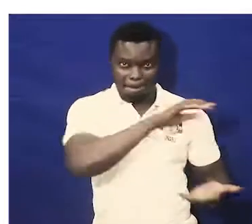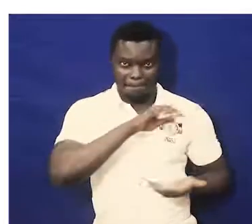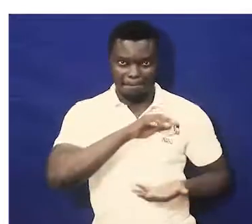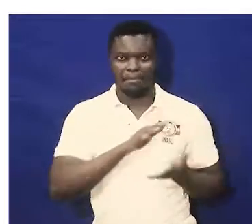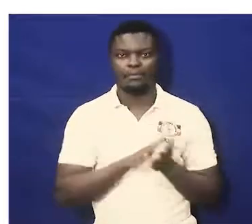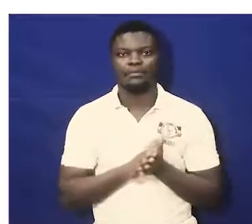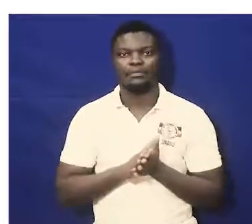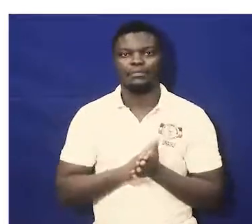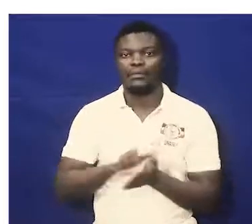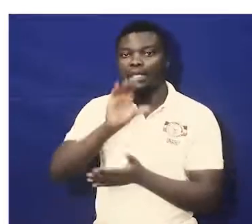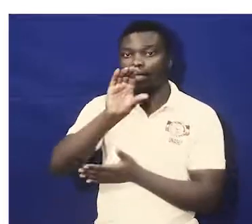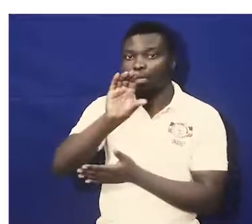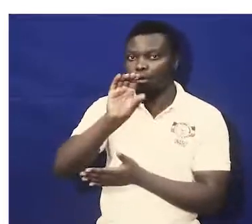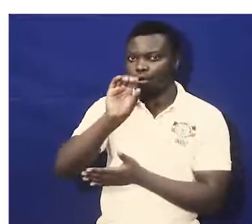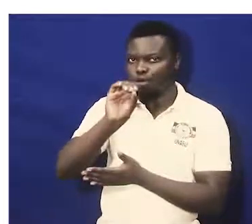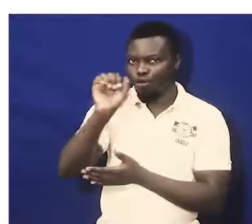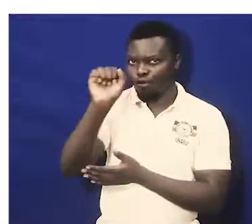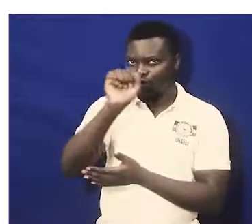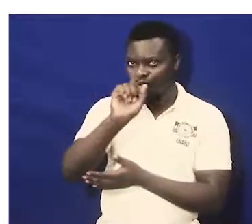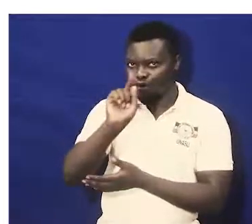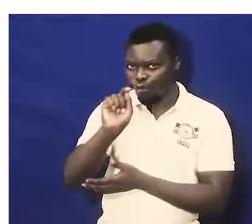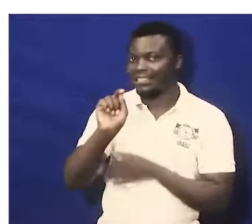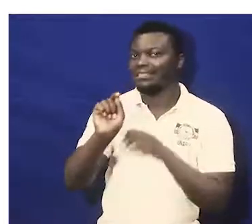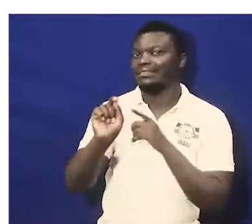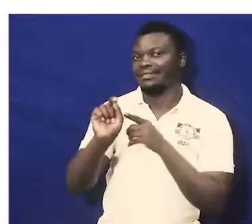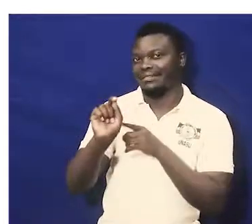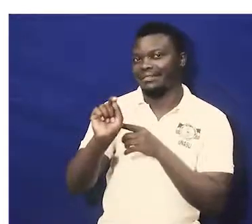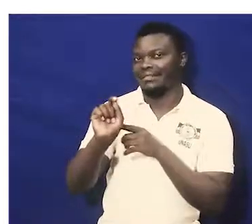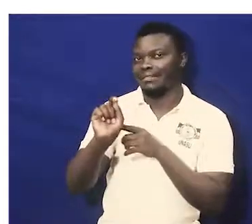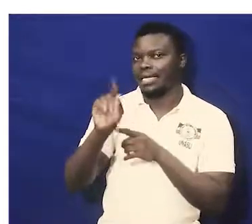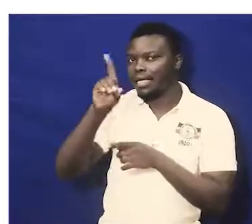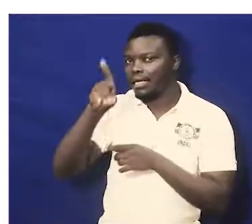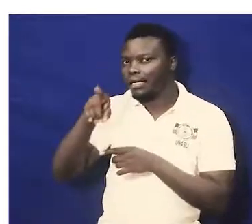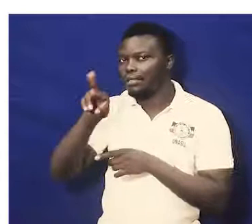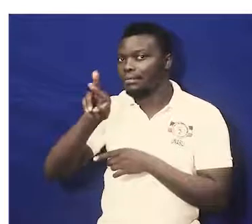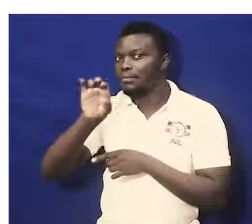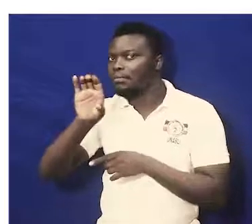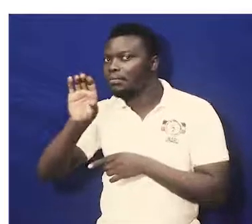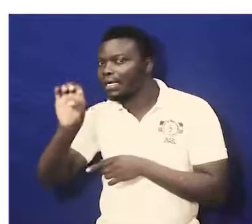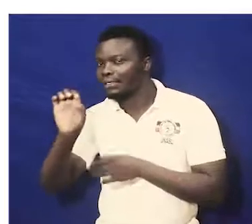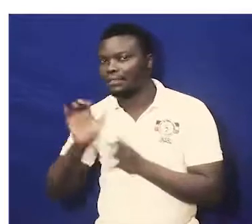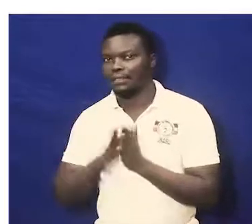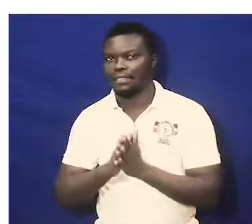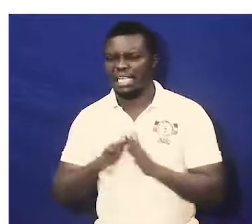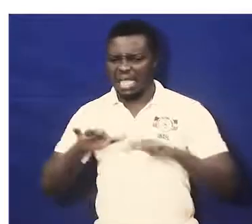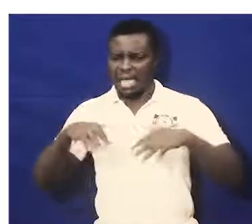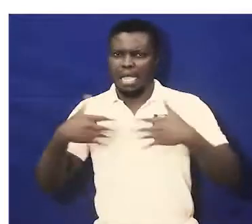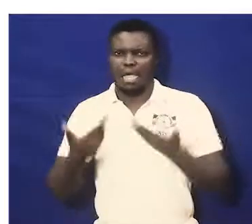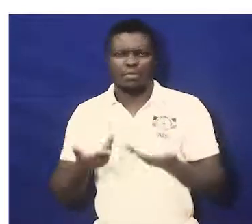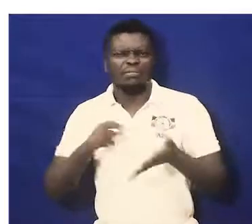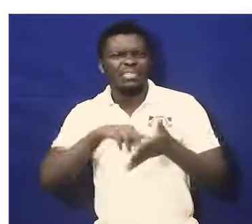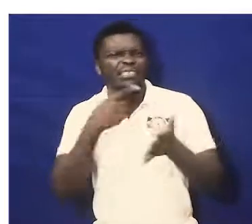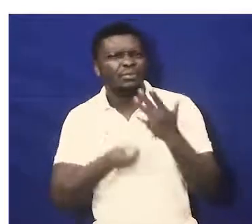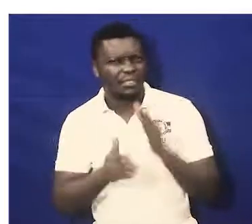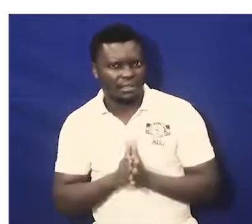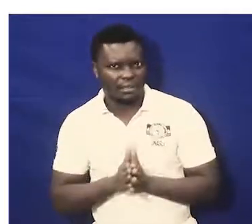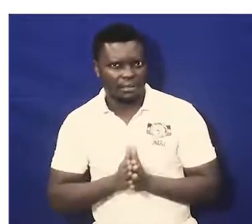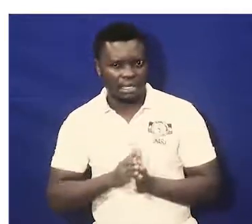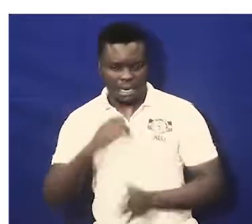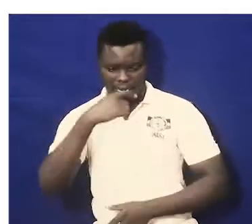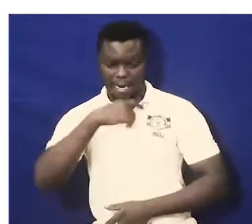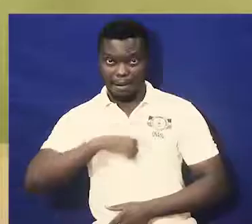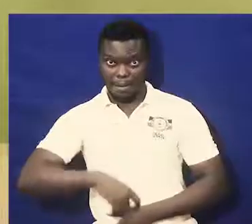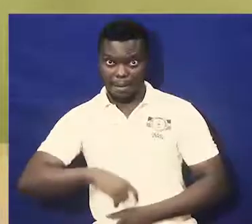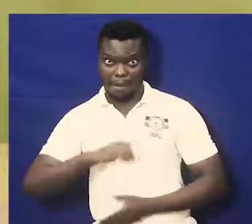Cost price is the price at which the retailer buys items from a